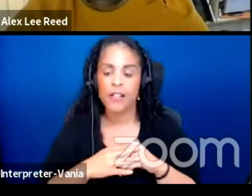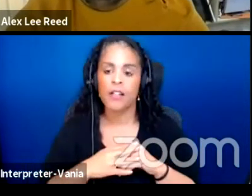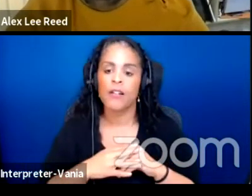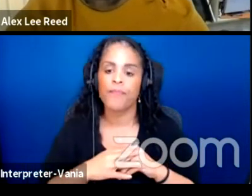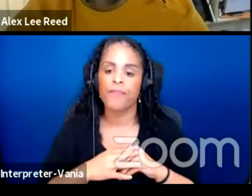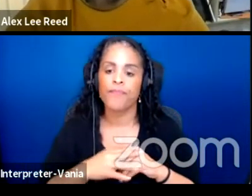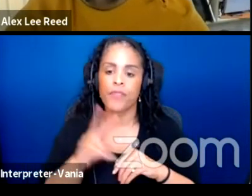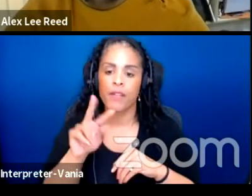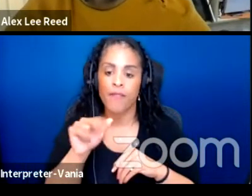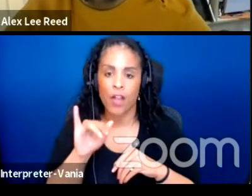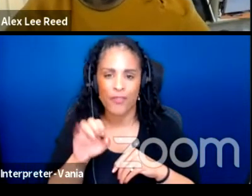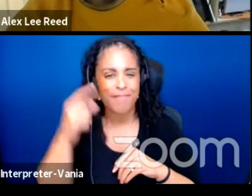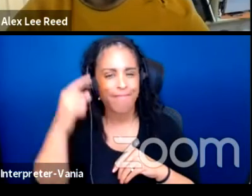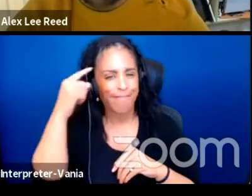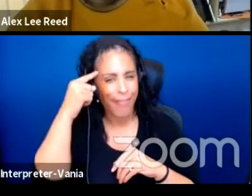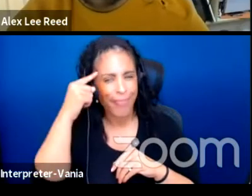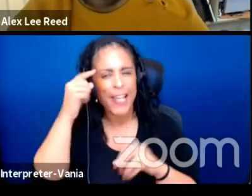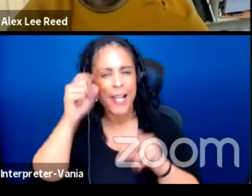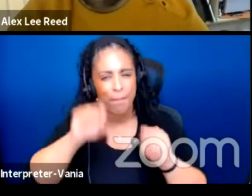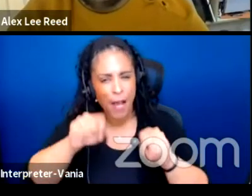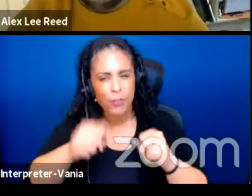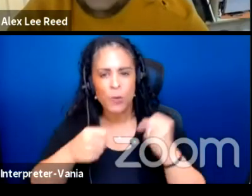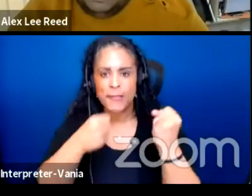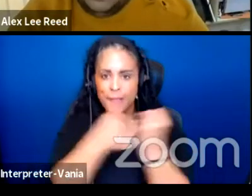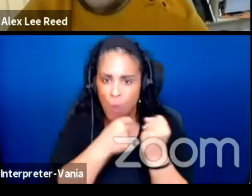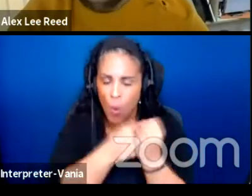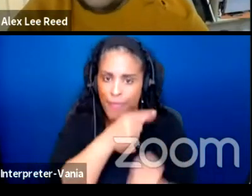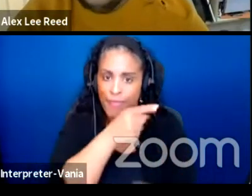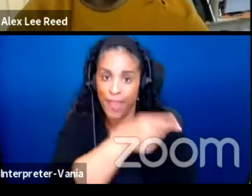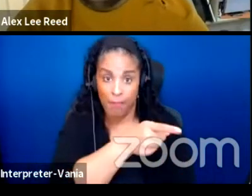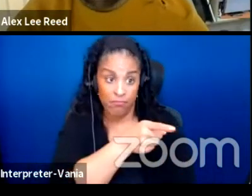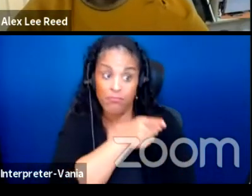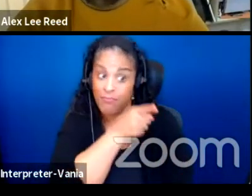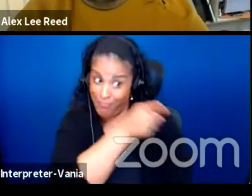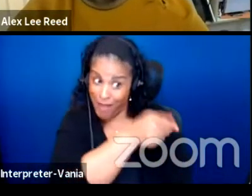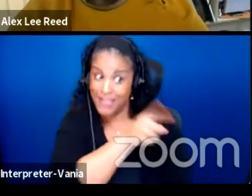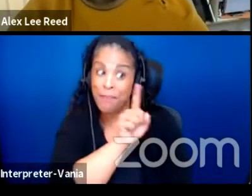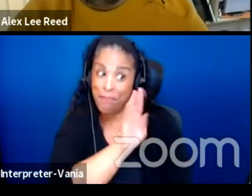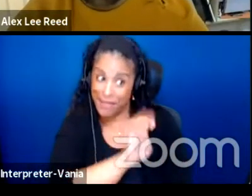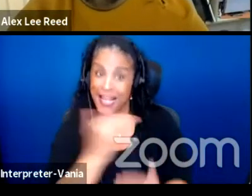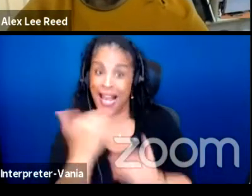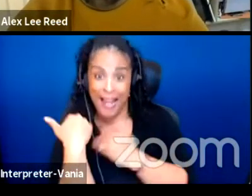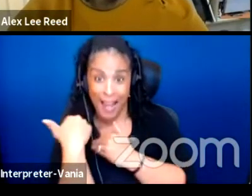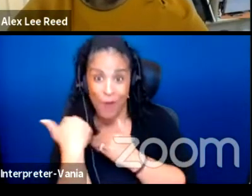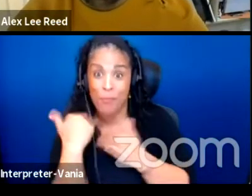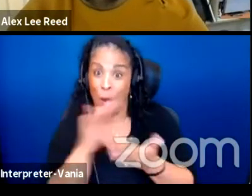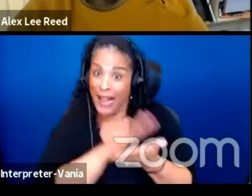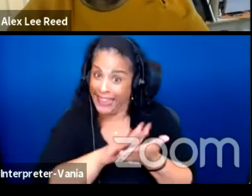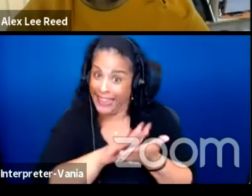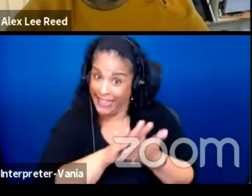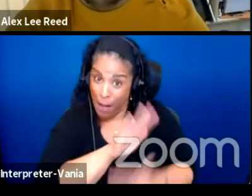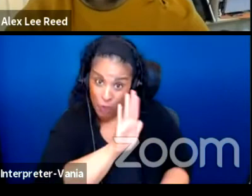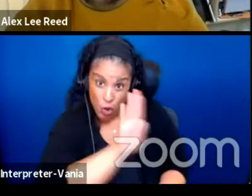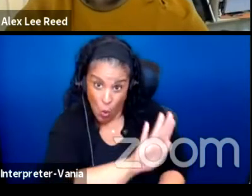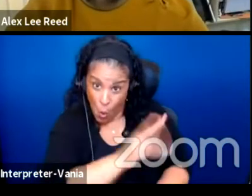entirely possible to support them and hold them accountable for cleaning up their own house.